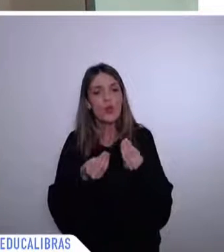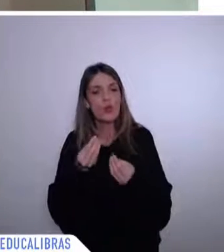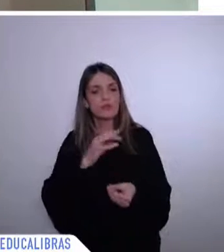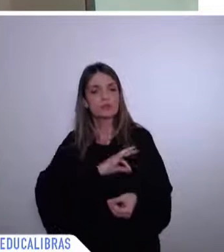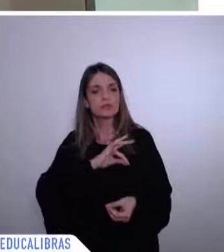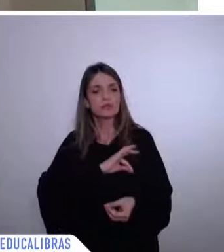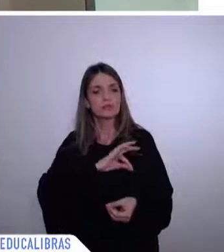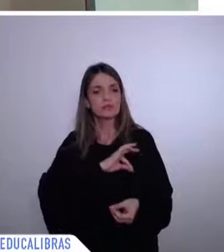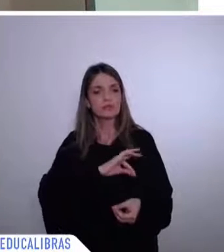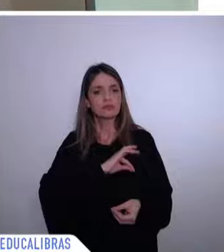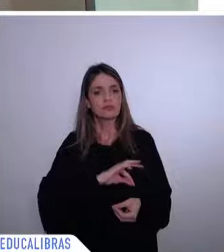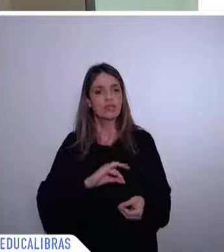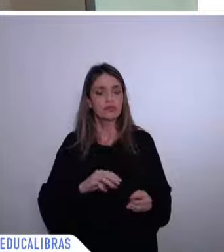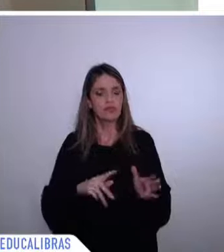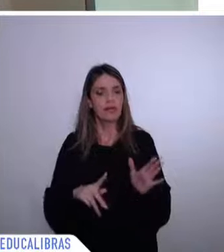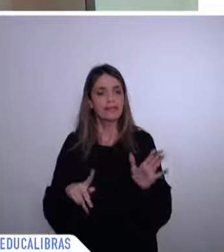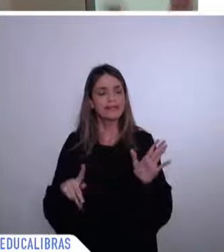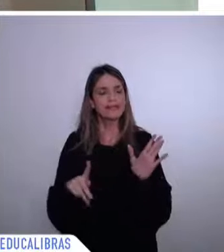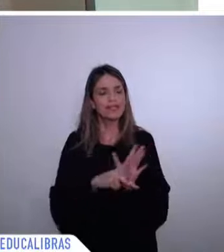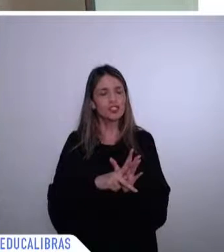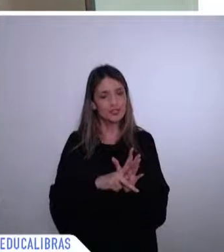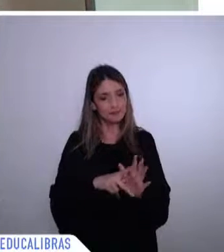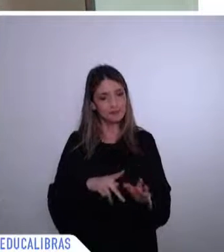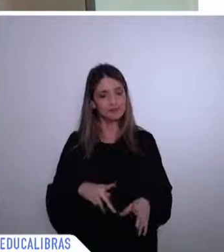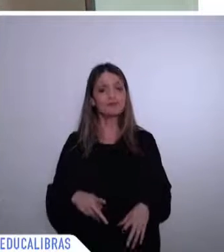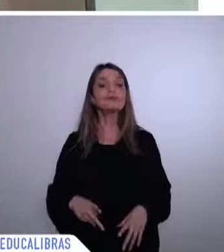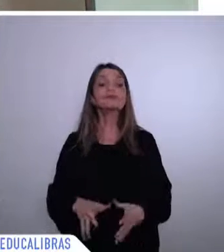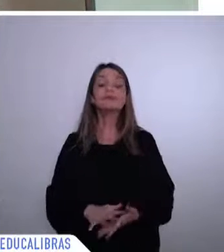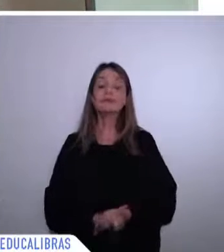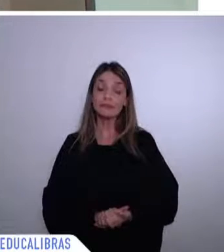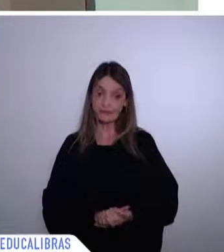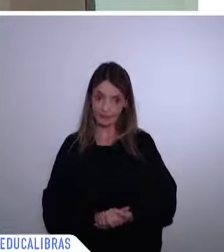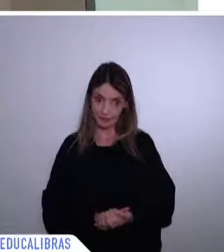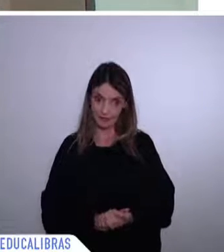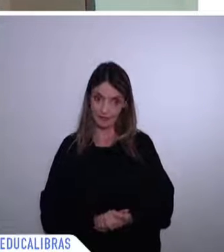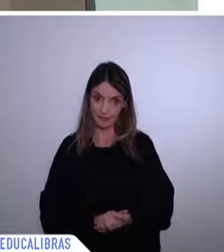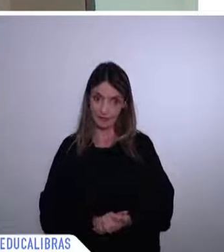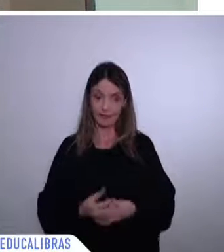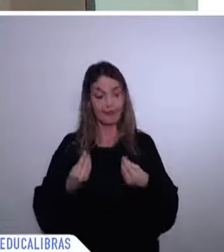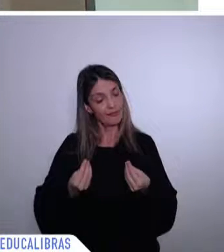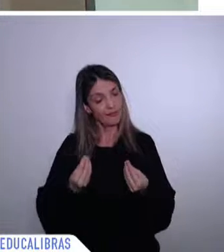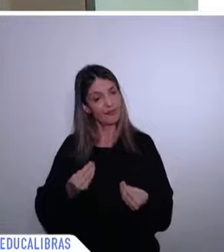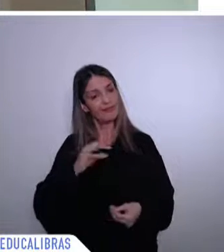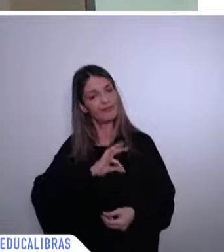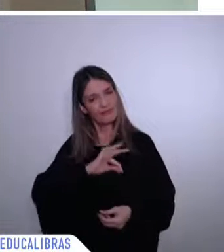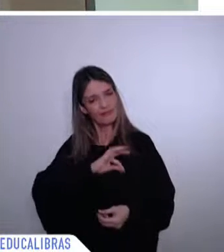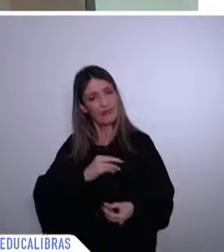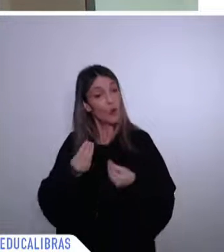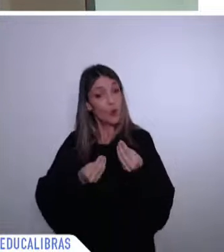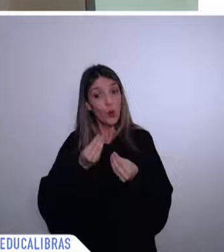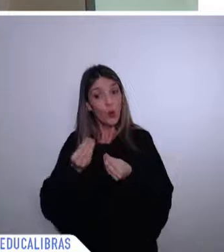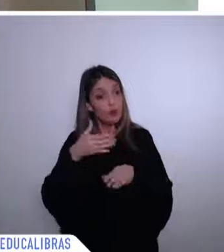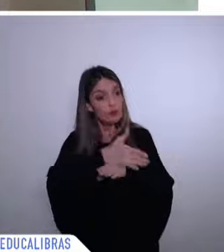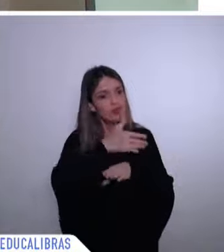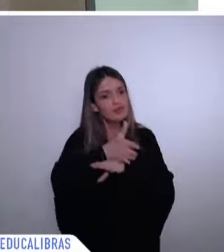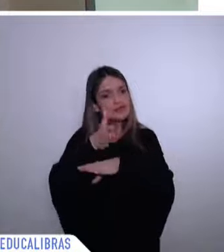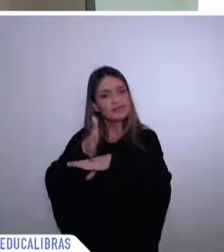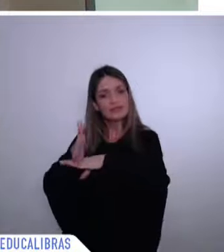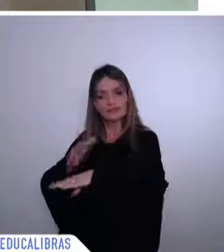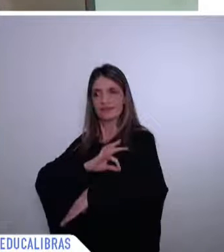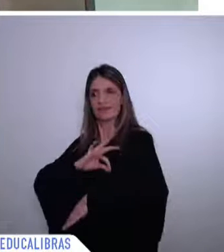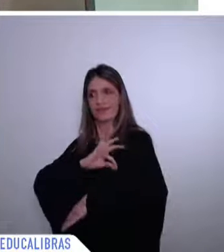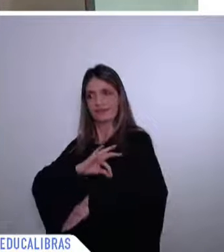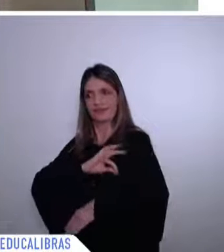effective study of how much would be considered the poverty line or not, and how much would that income have to be,